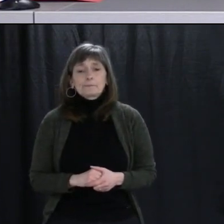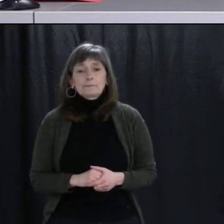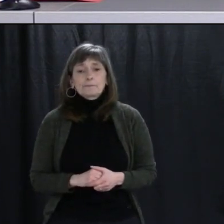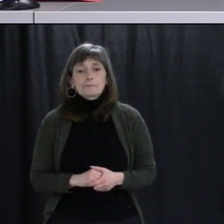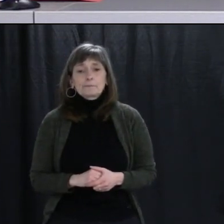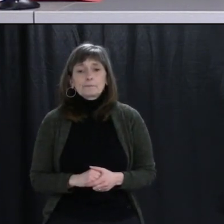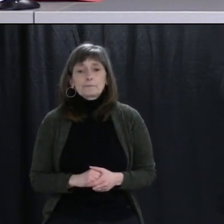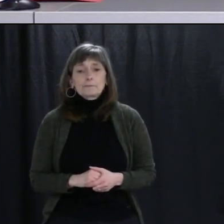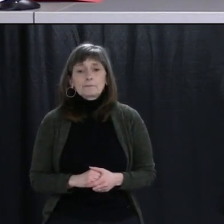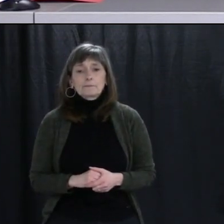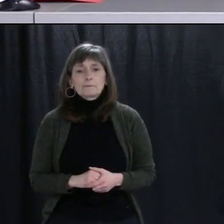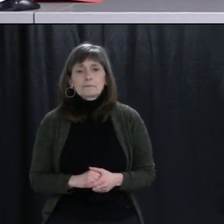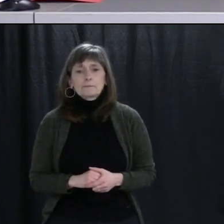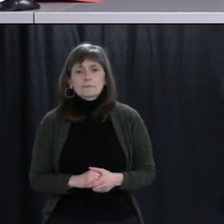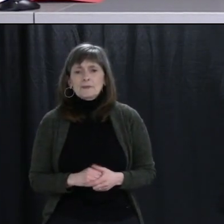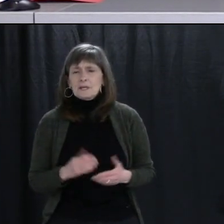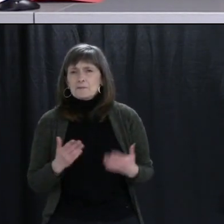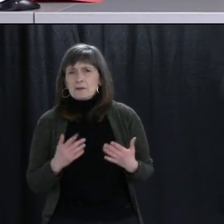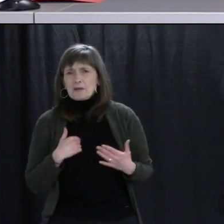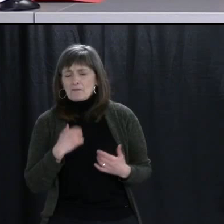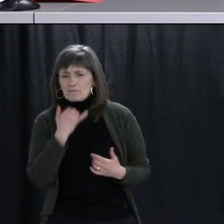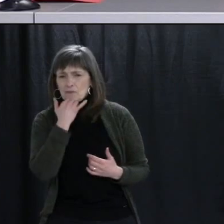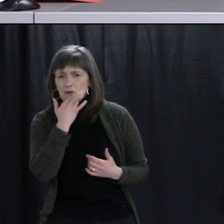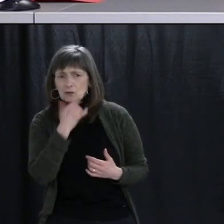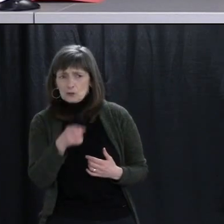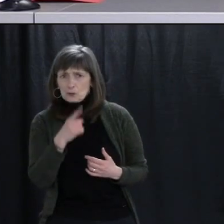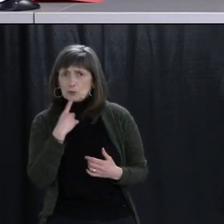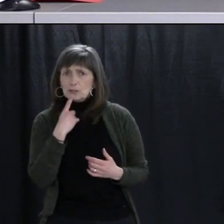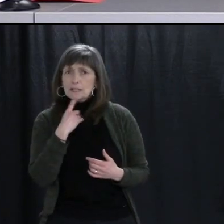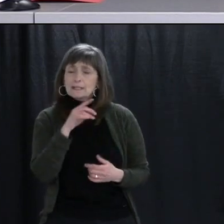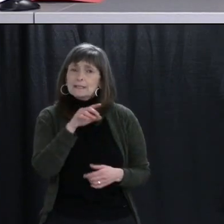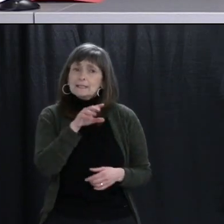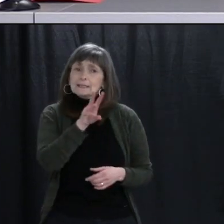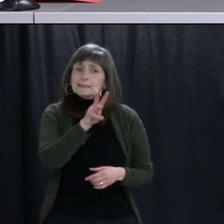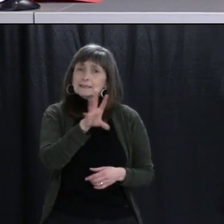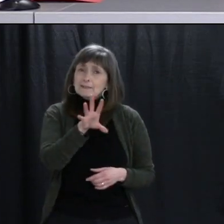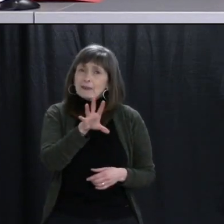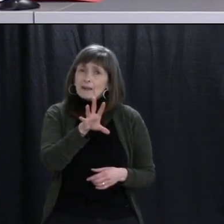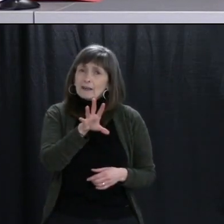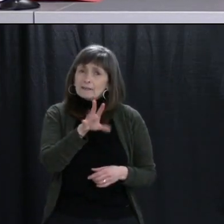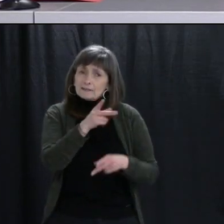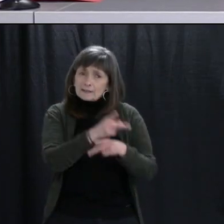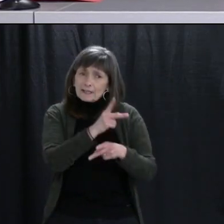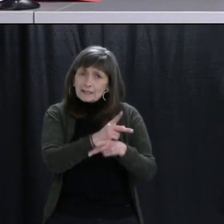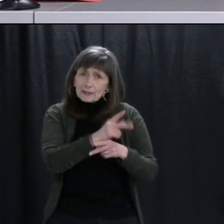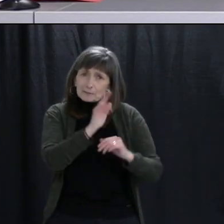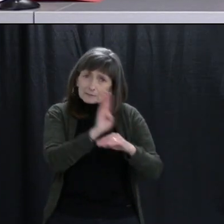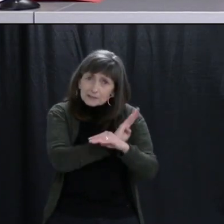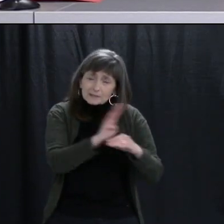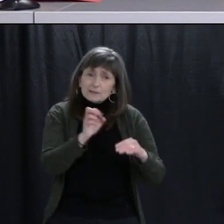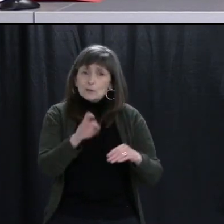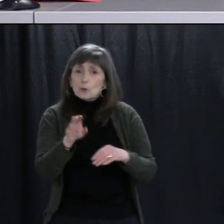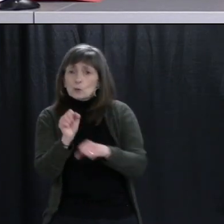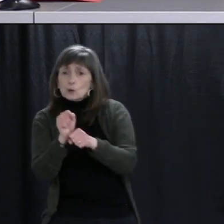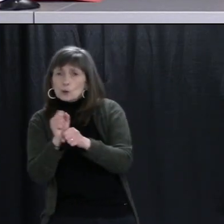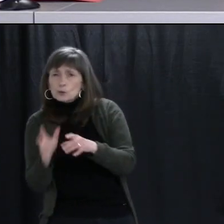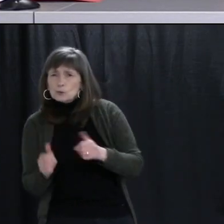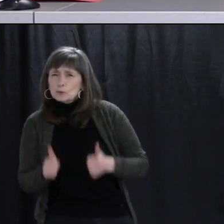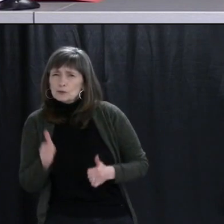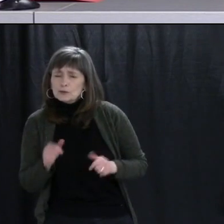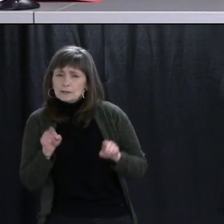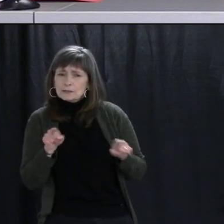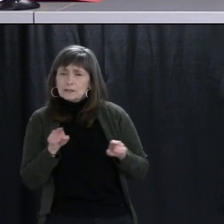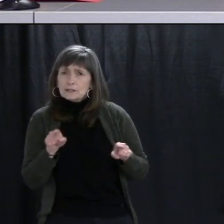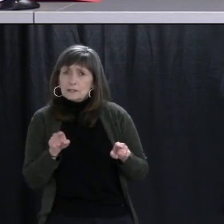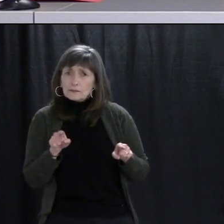Premier, I may have misheard earlier. You said 65 daycare workers, or I thought you said operators, but it might have been workers.